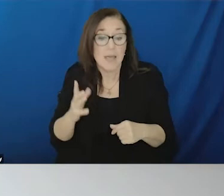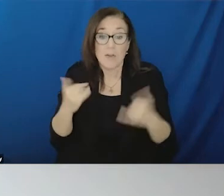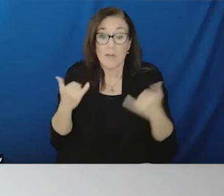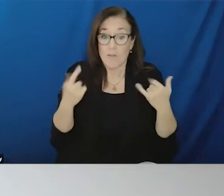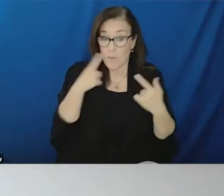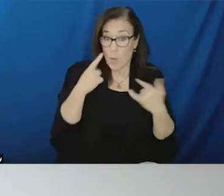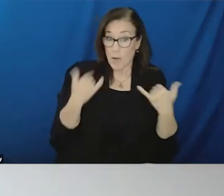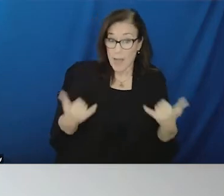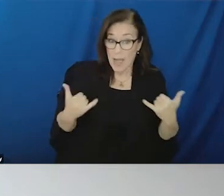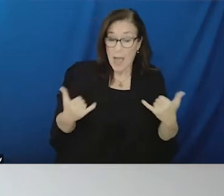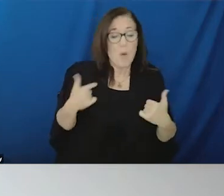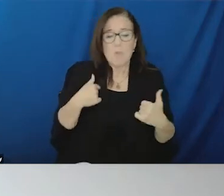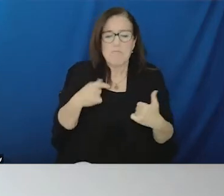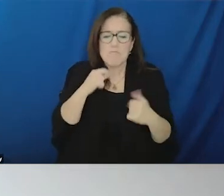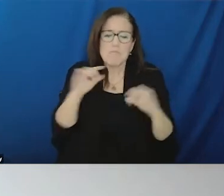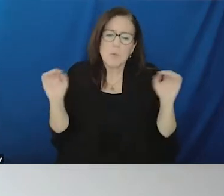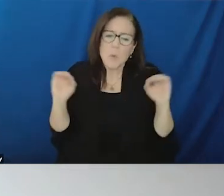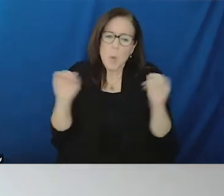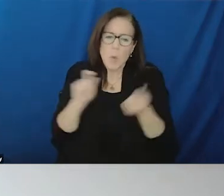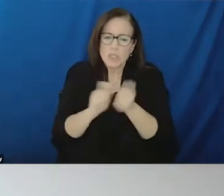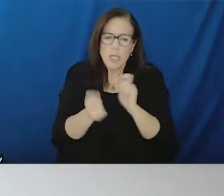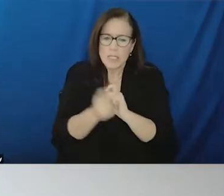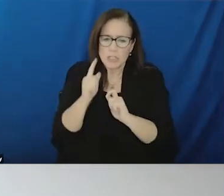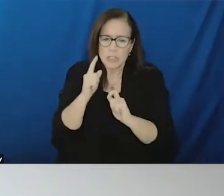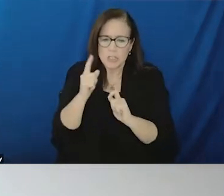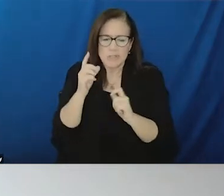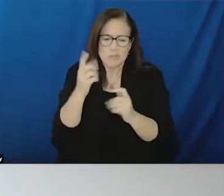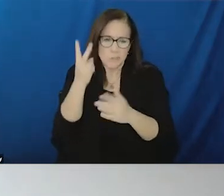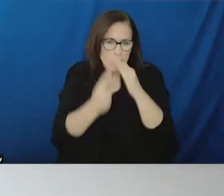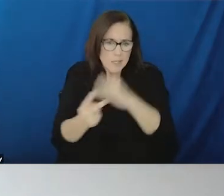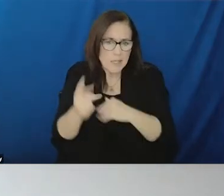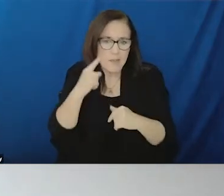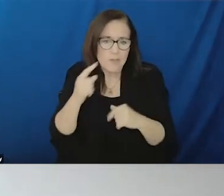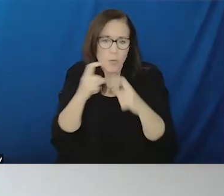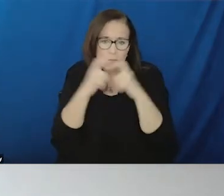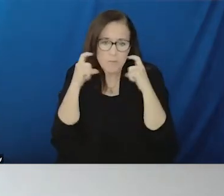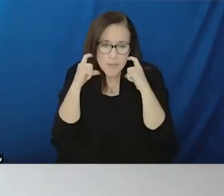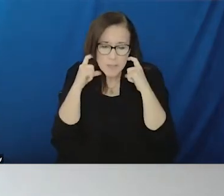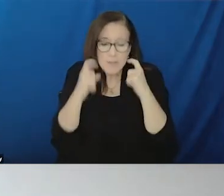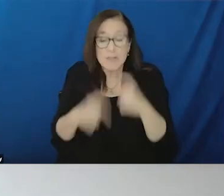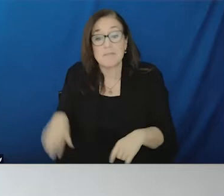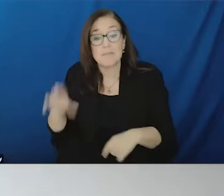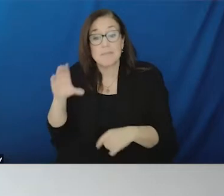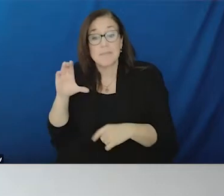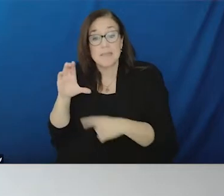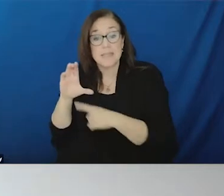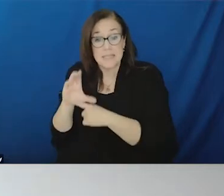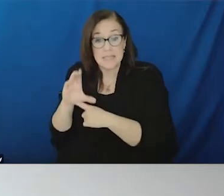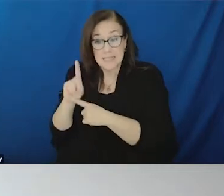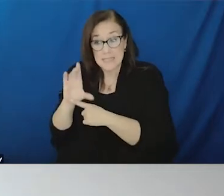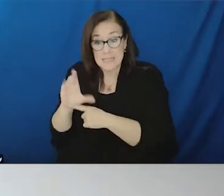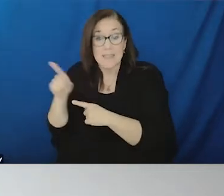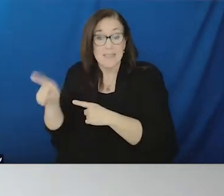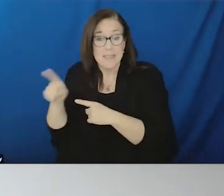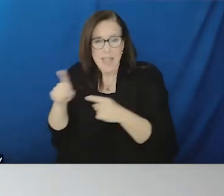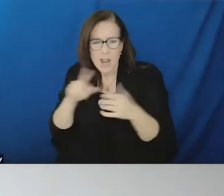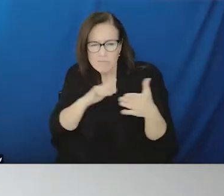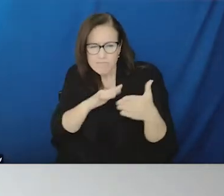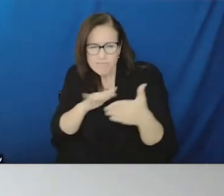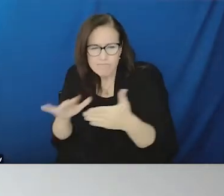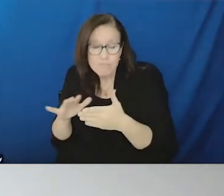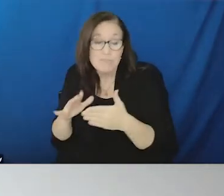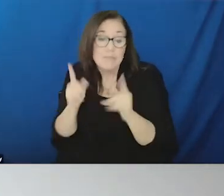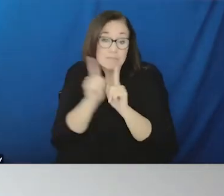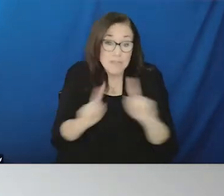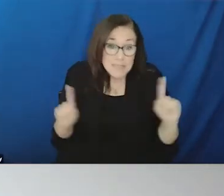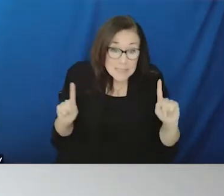in terms of face coverings, and CDPH indicated they are studying the studies about physical distance and considering changing